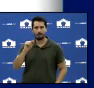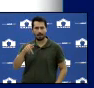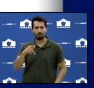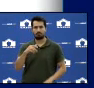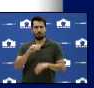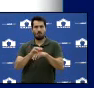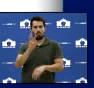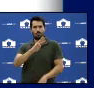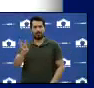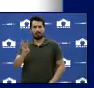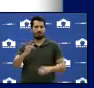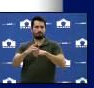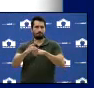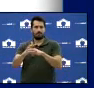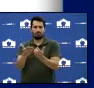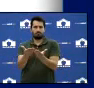district's website.